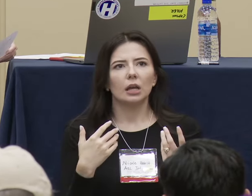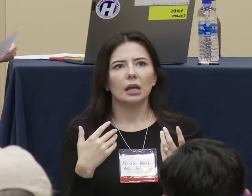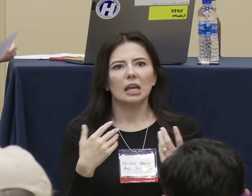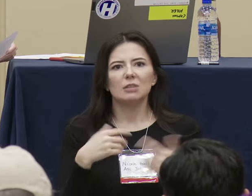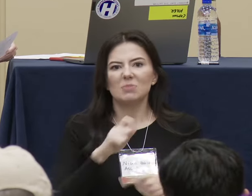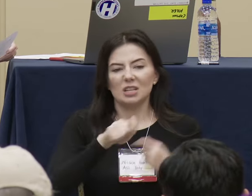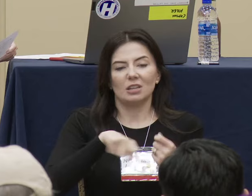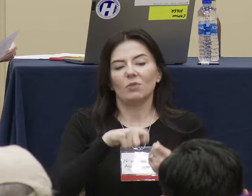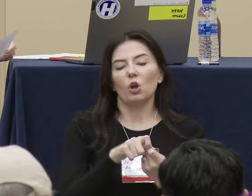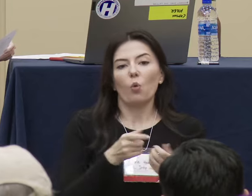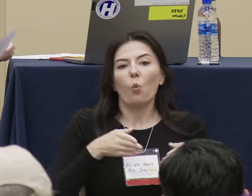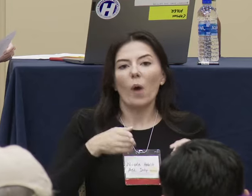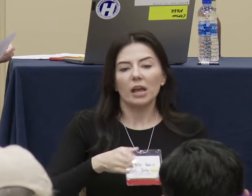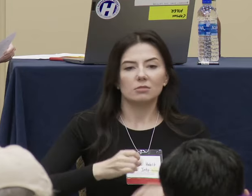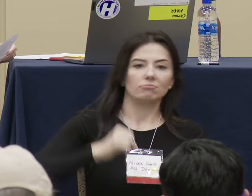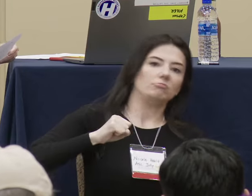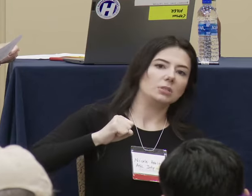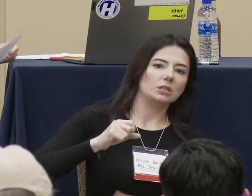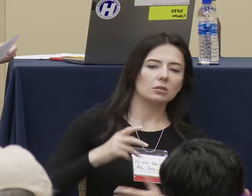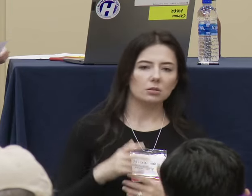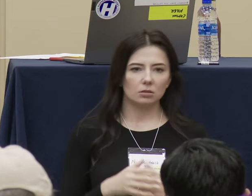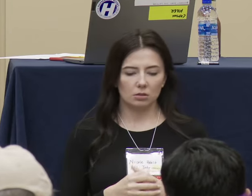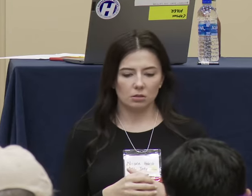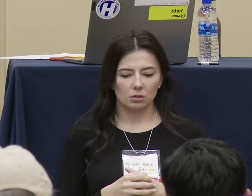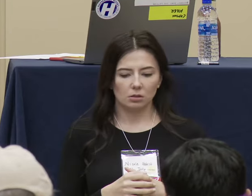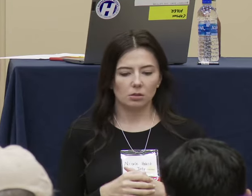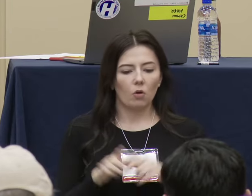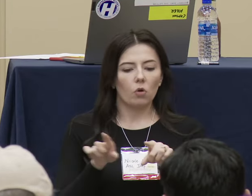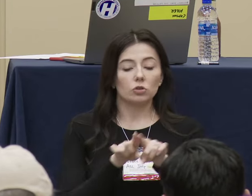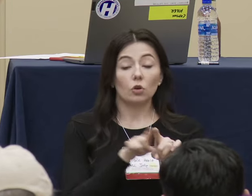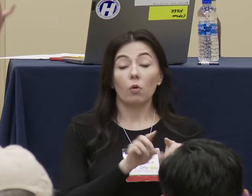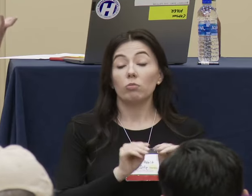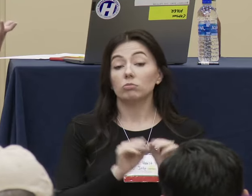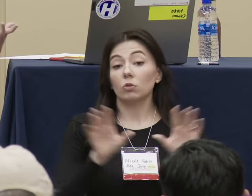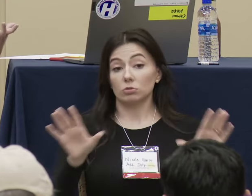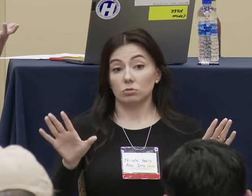of resistance. But also, of course,